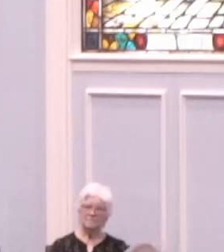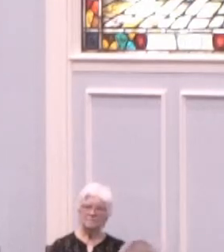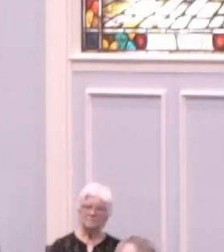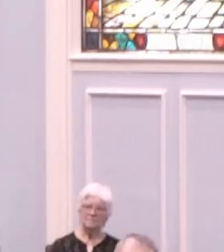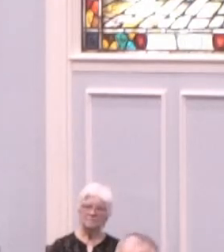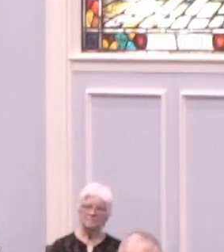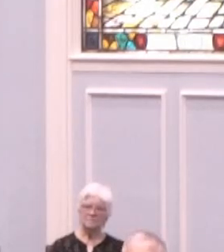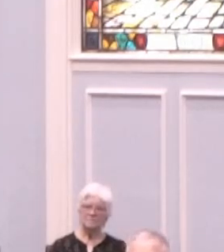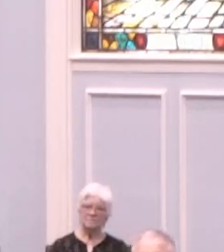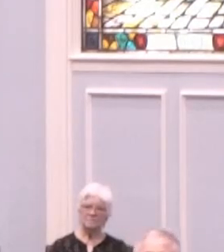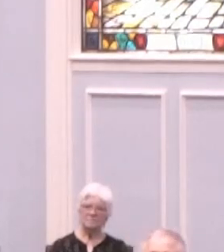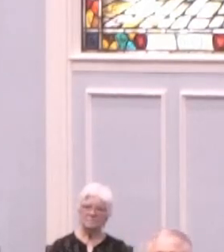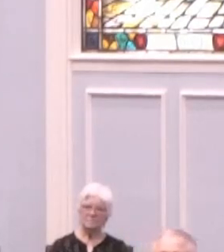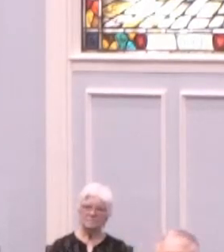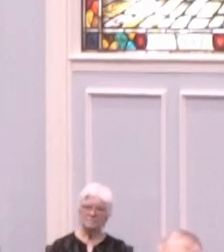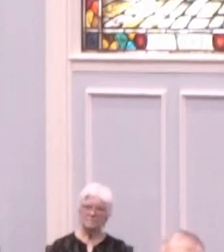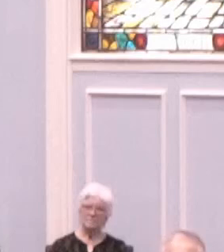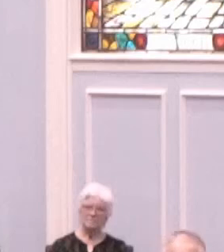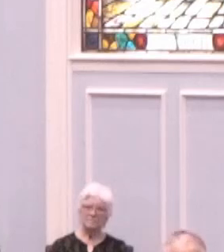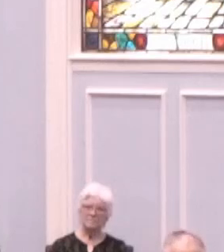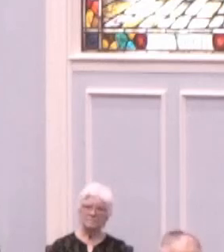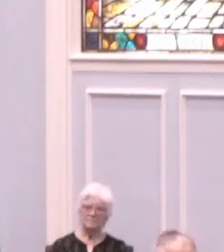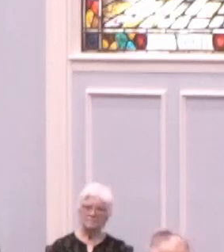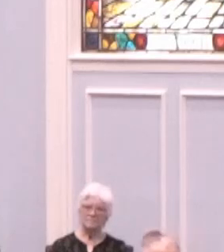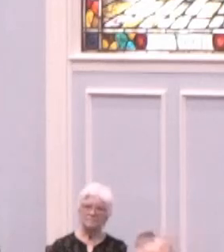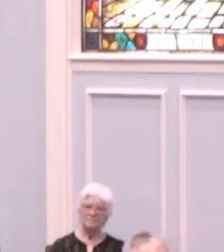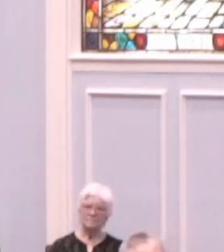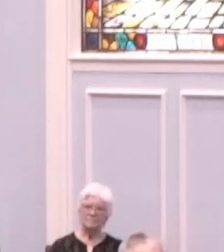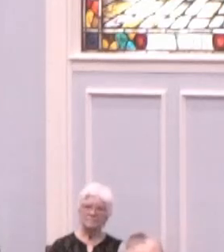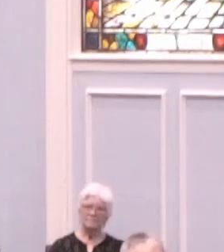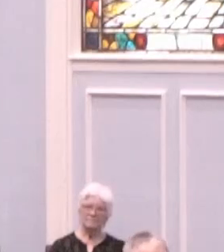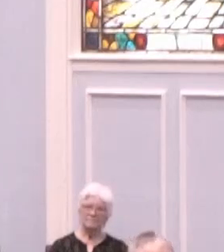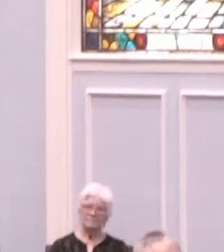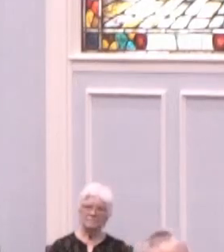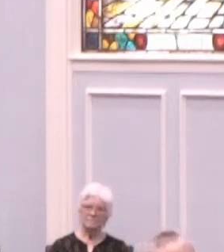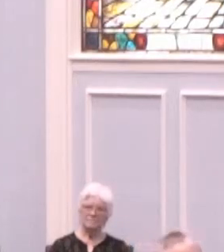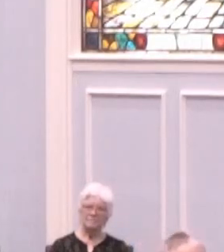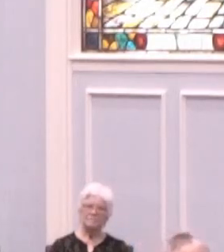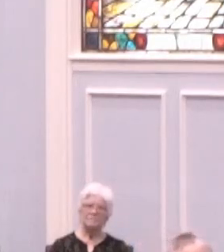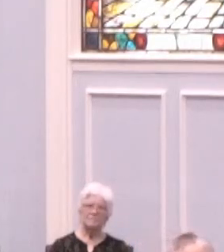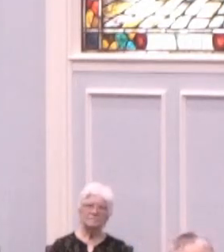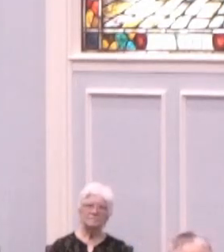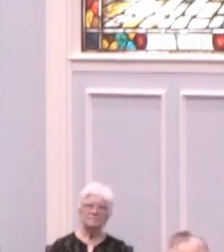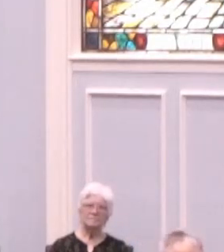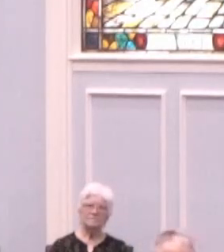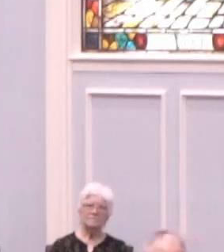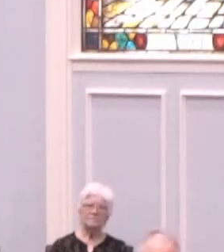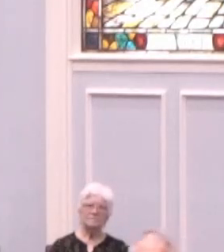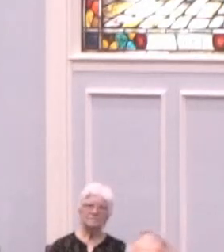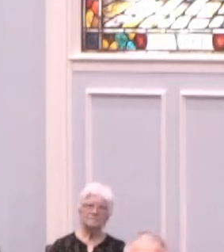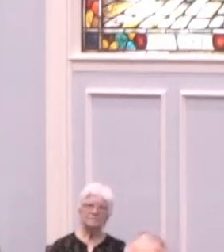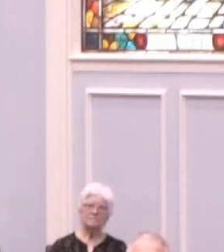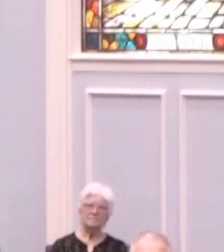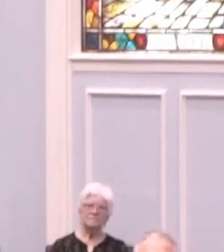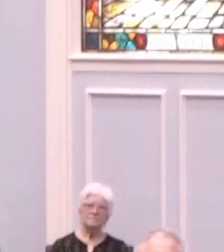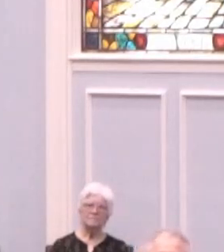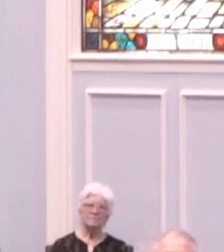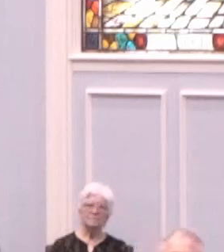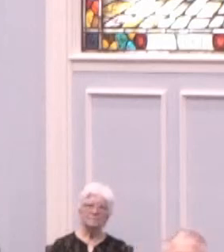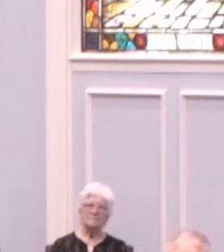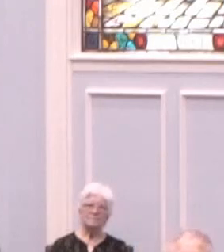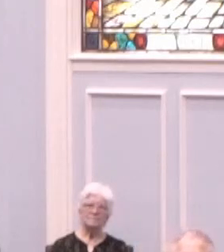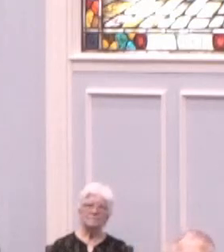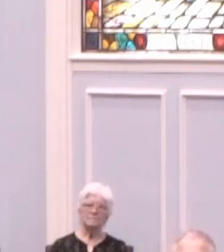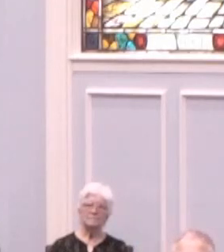Everything is there. I'm moving, wanting. for anything down there.